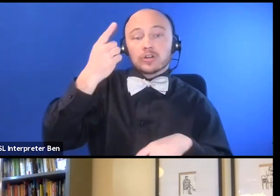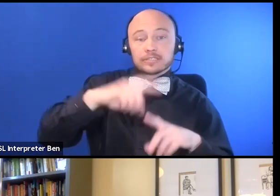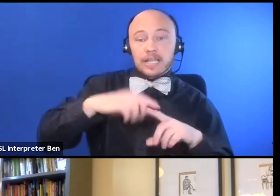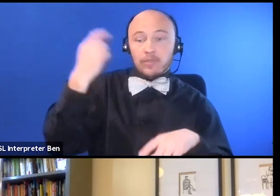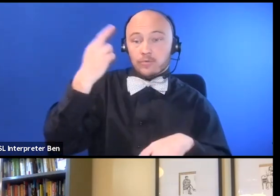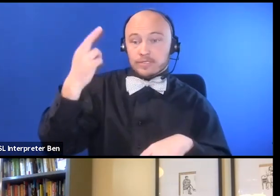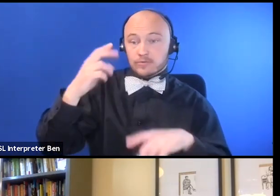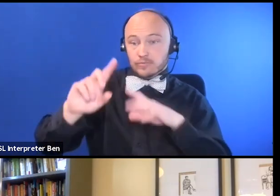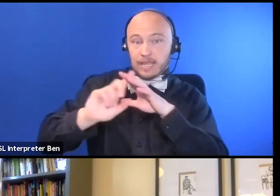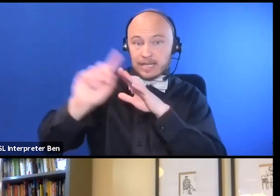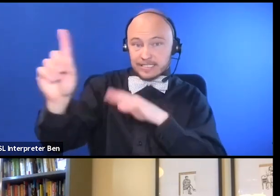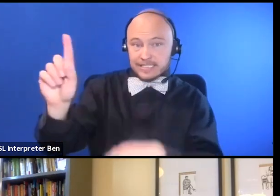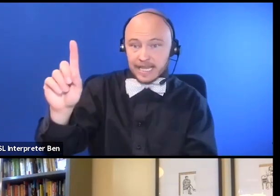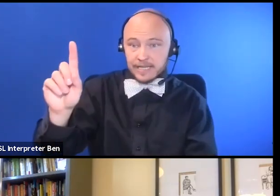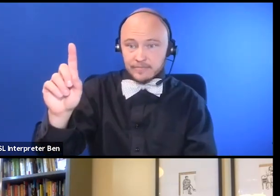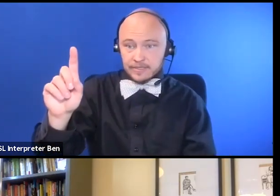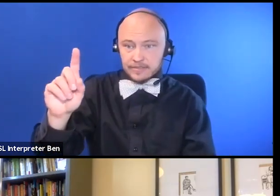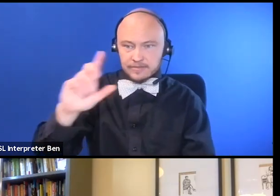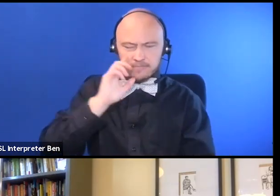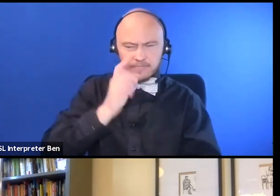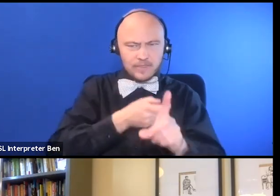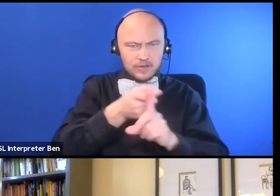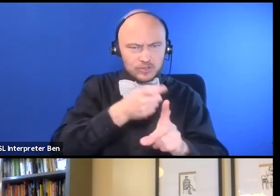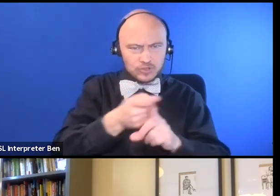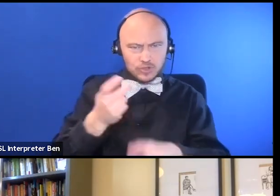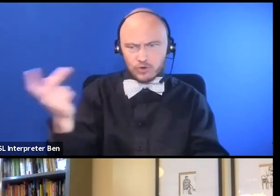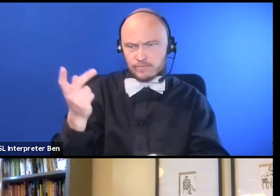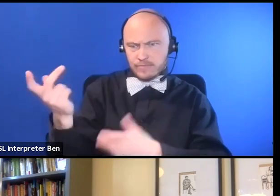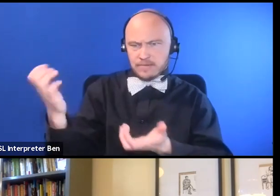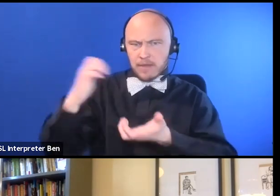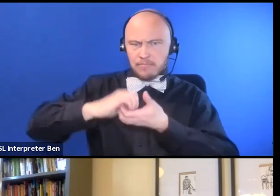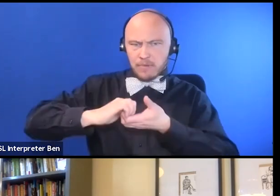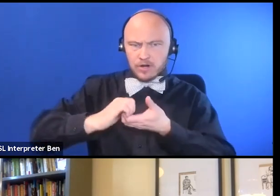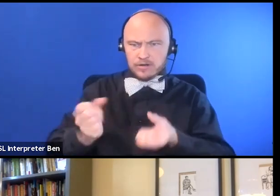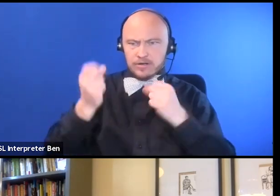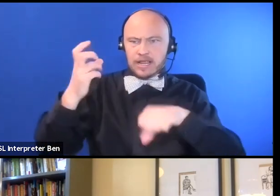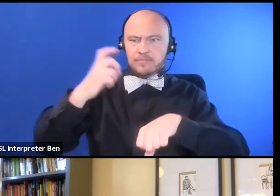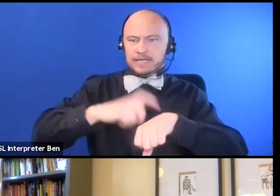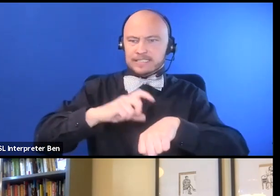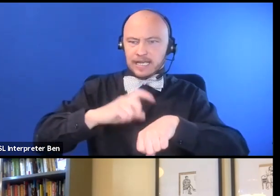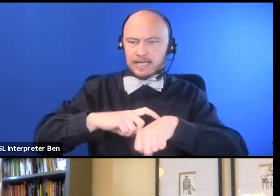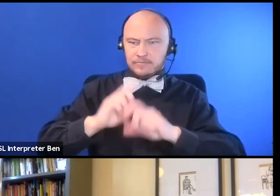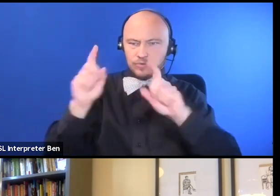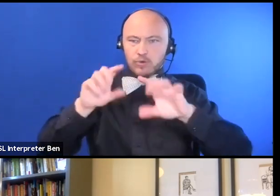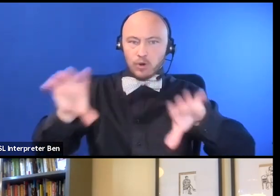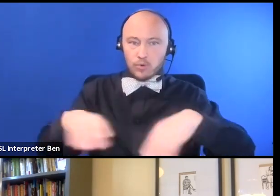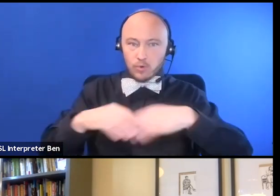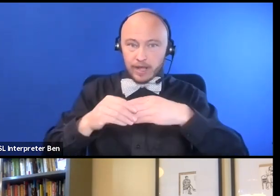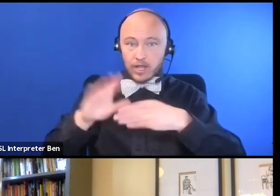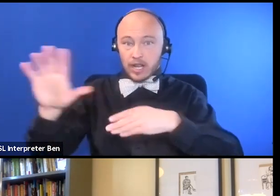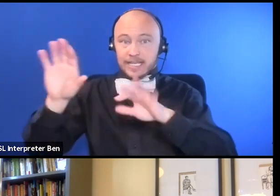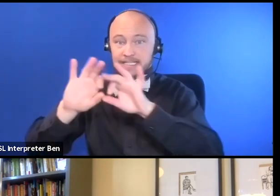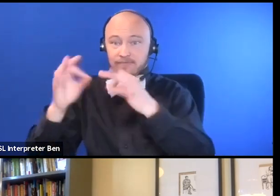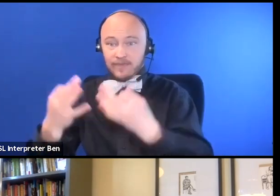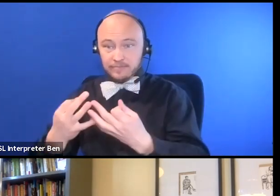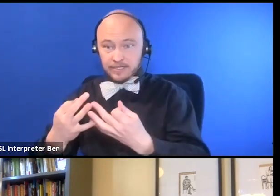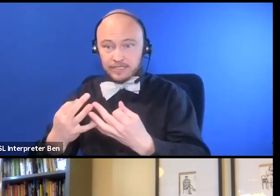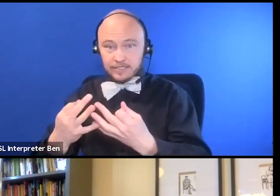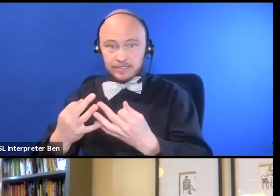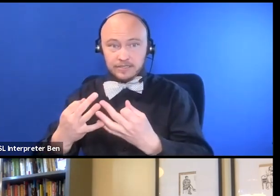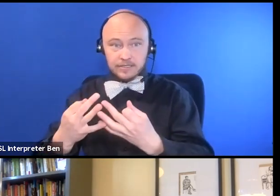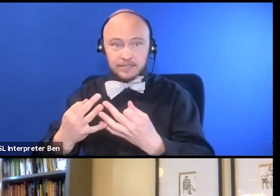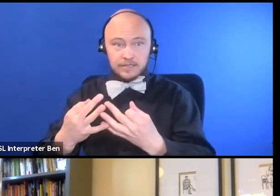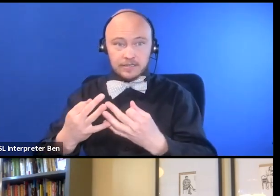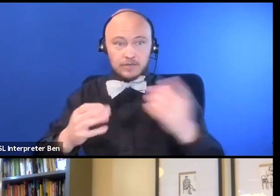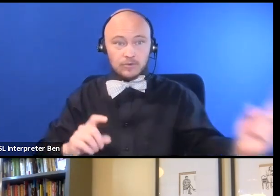from it. I can also feel like there's a joke between me and my partner about how many times we go to a wedding on his side of the family. And somebody basically just walks up to